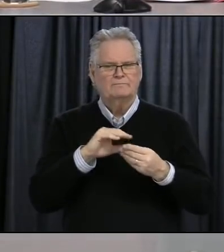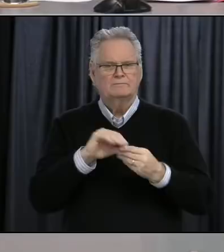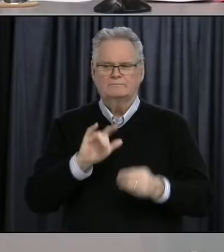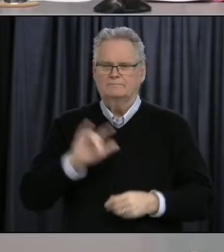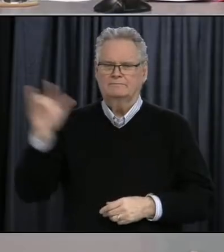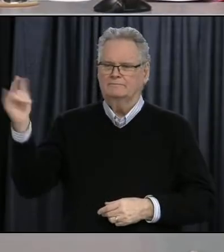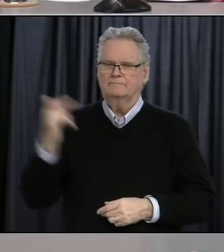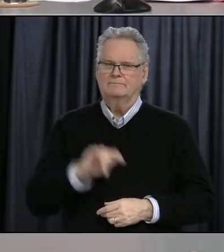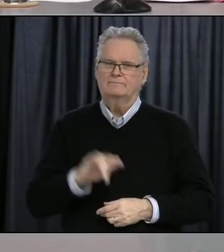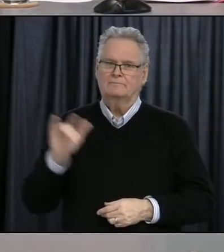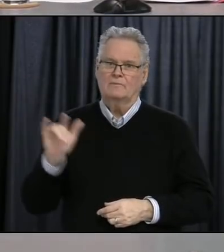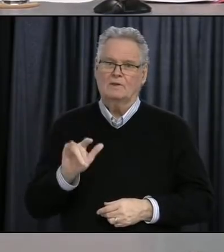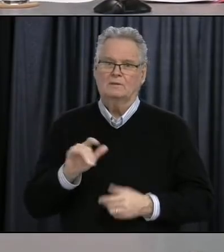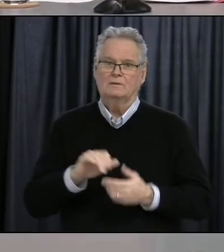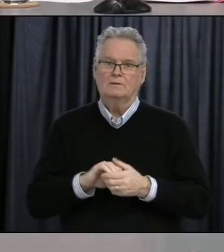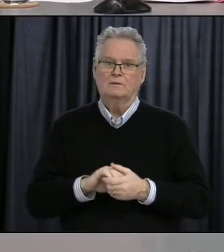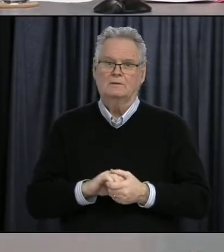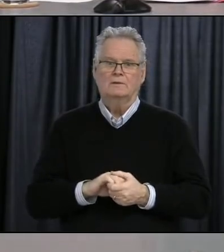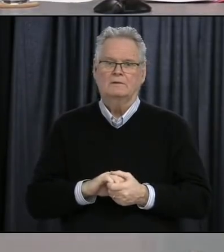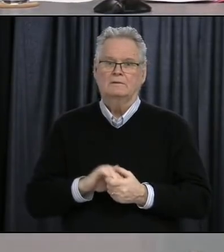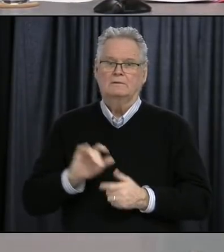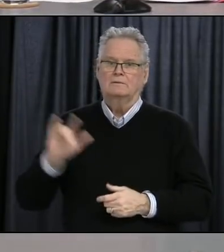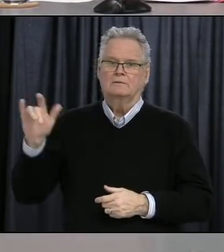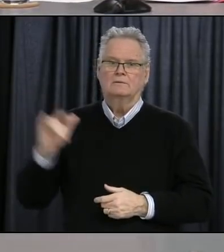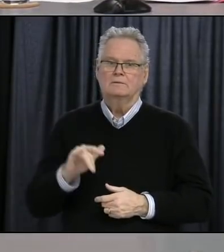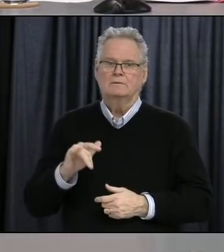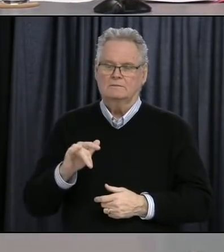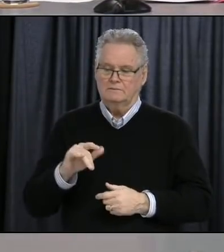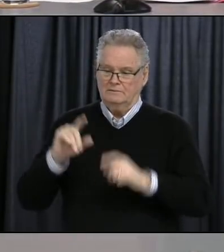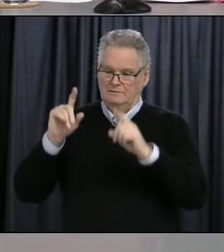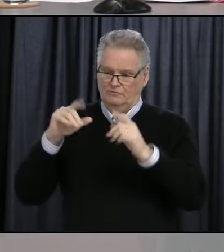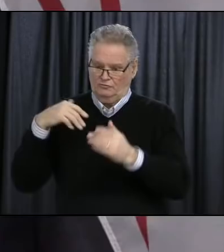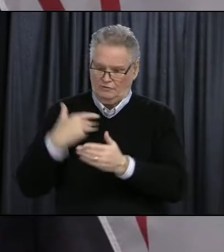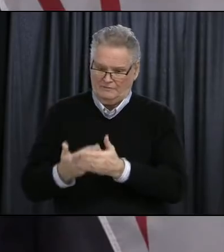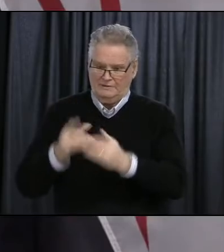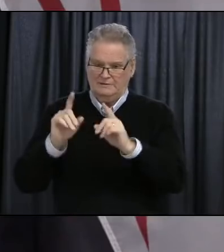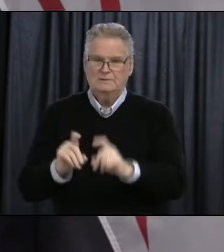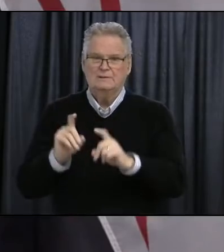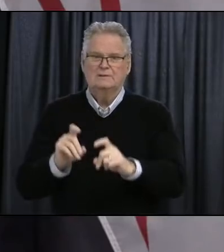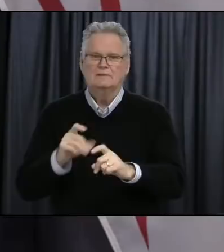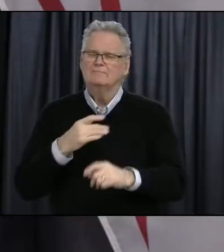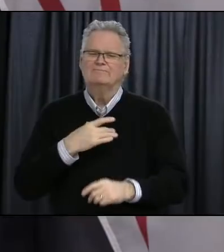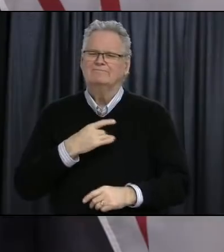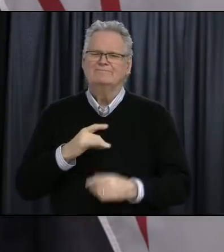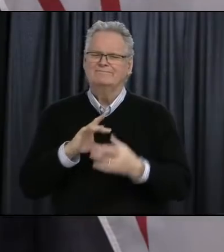not follow their 14 days of isolation. What changed your mind?